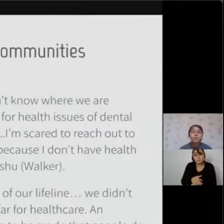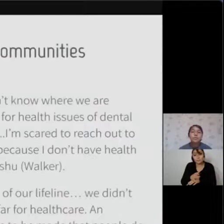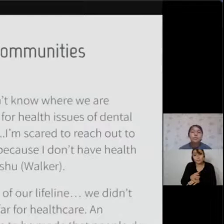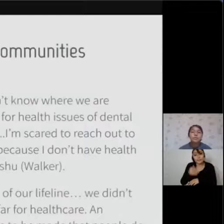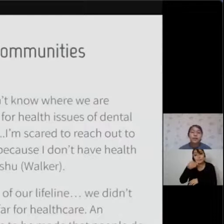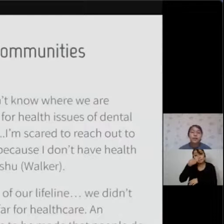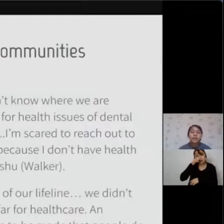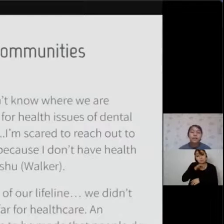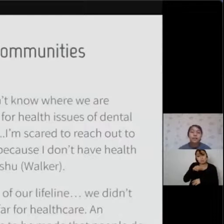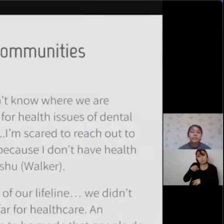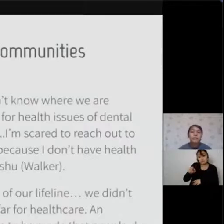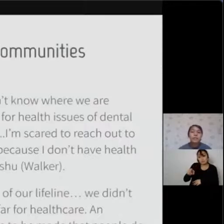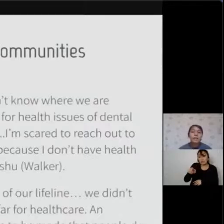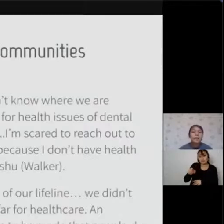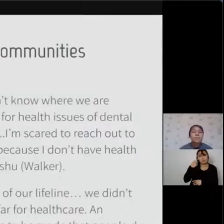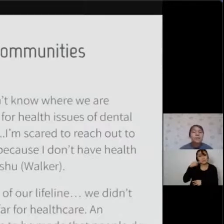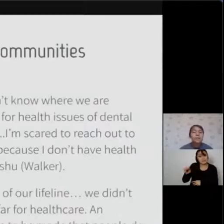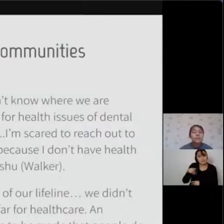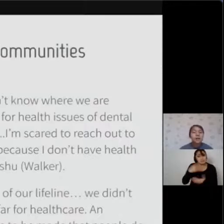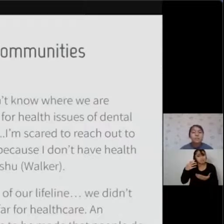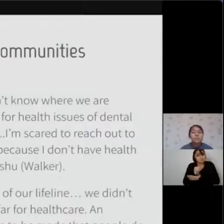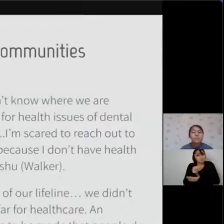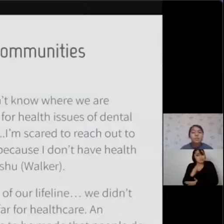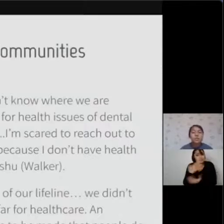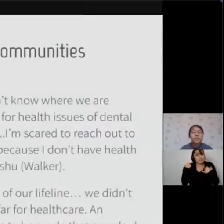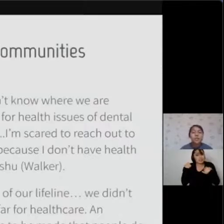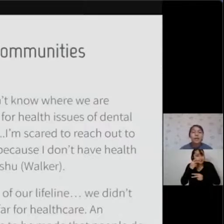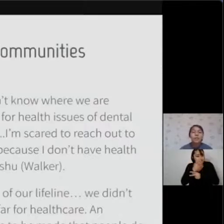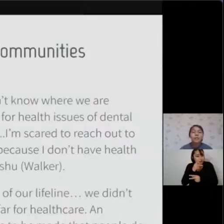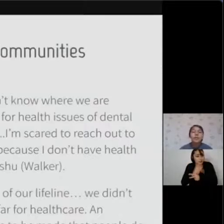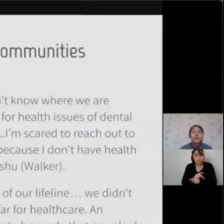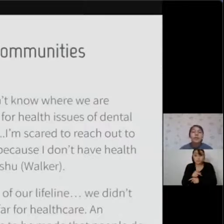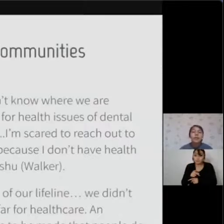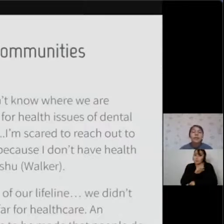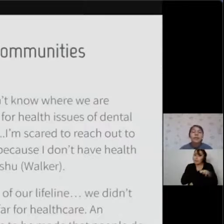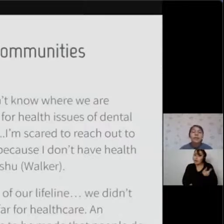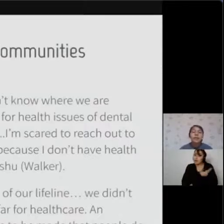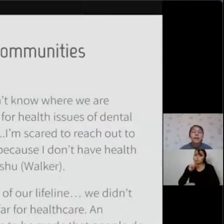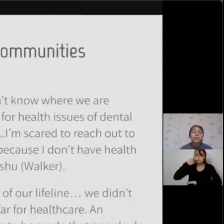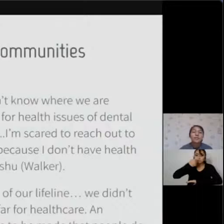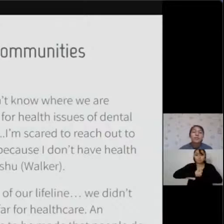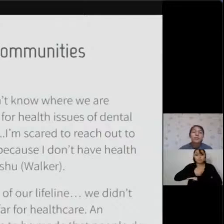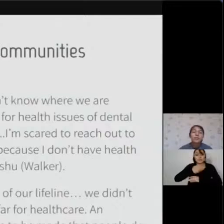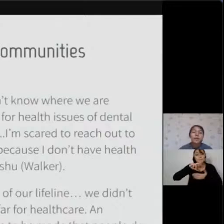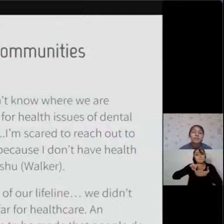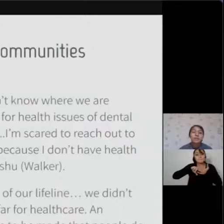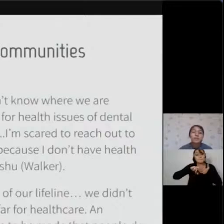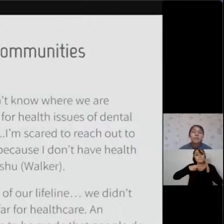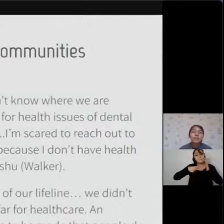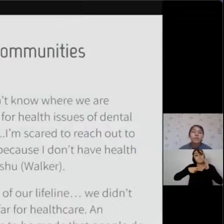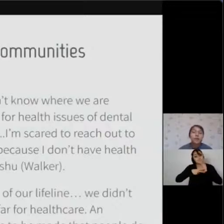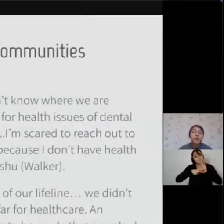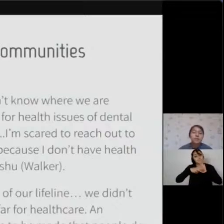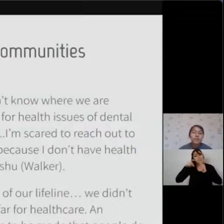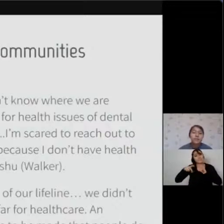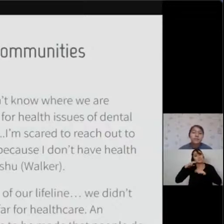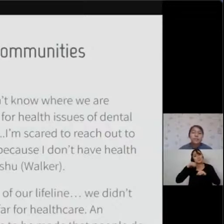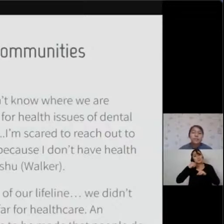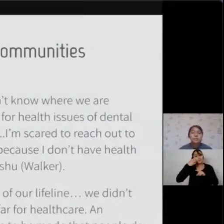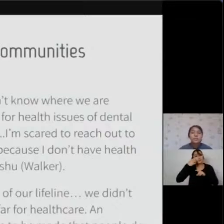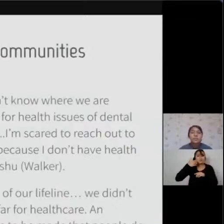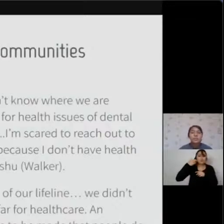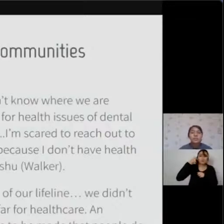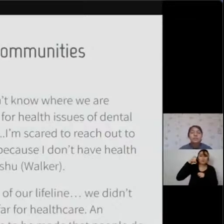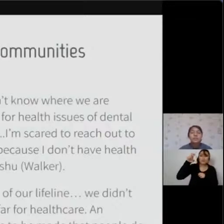be able to receive their healthcare needs. And being that the hospital closed down, it allowed for them to have to travel outside of